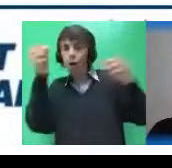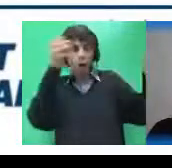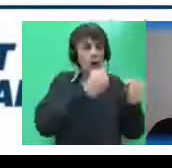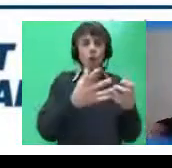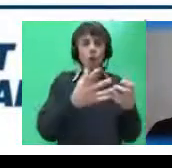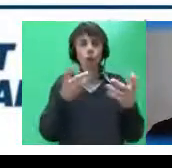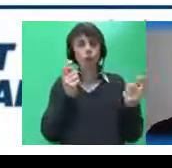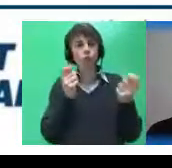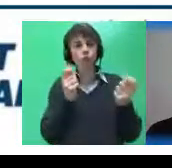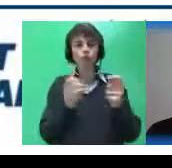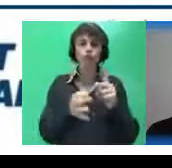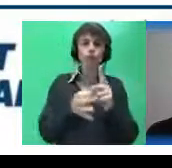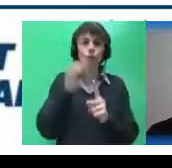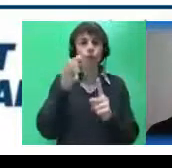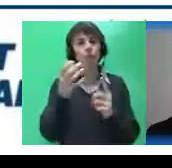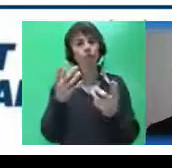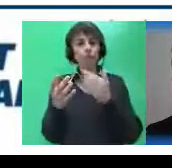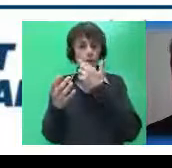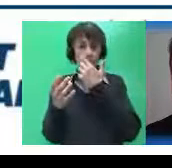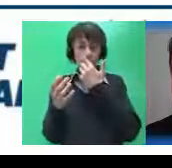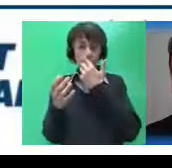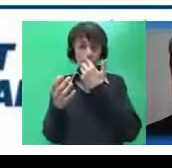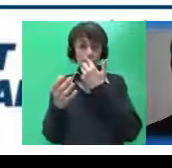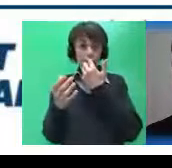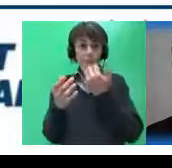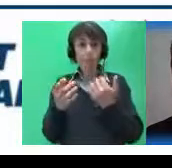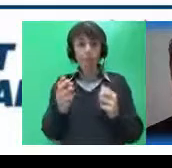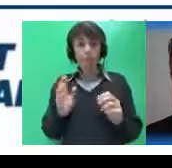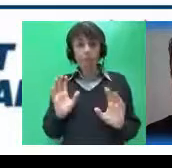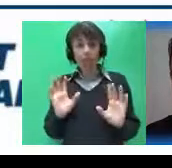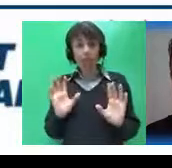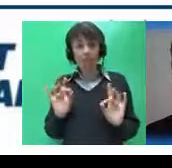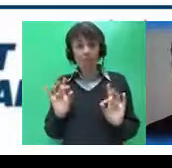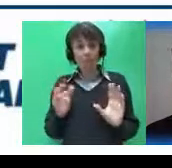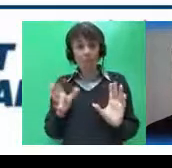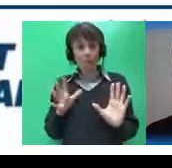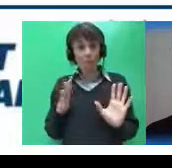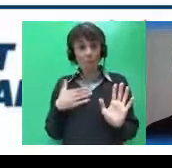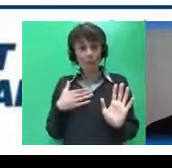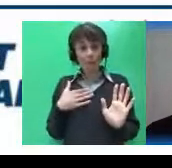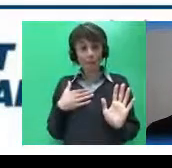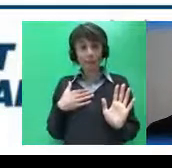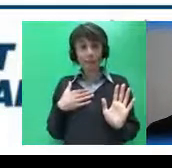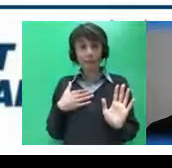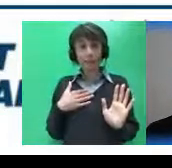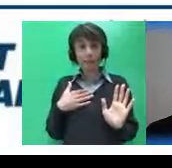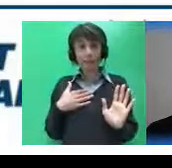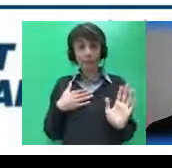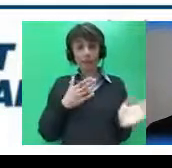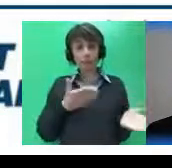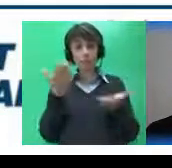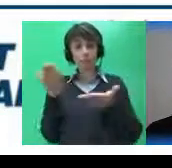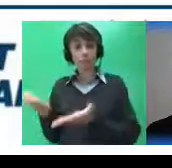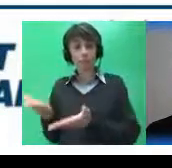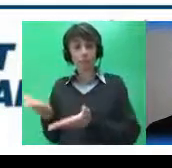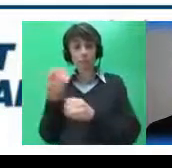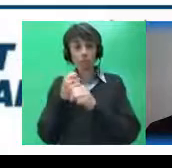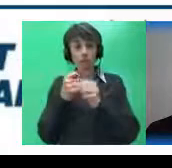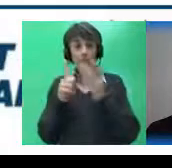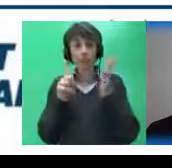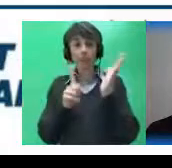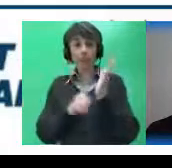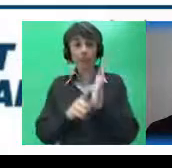do. So without further ado, that's my slides, whirlwind slides, coming to an end. I'll pass over to Gail to introduce